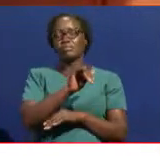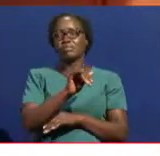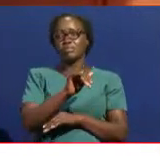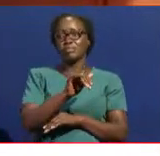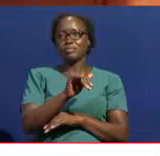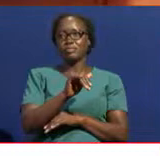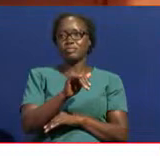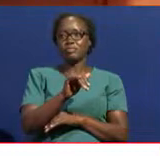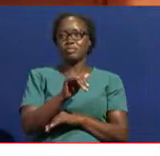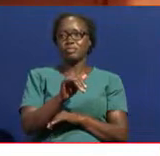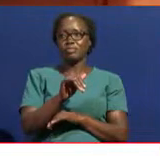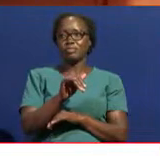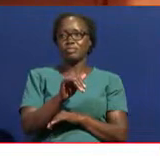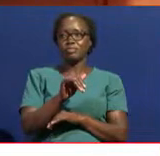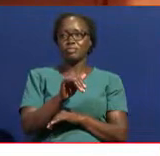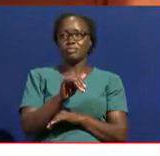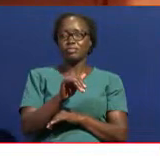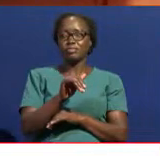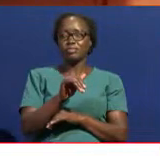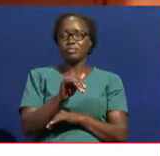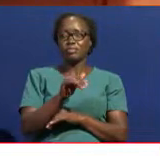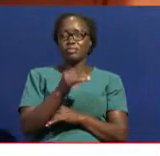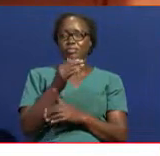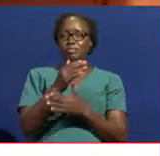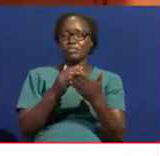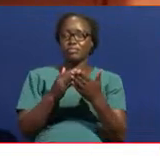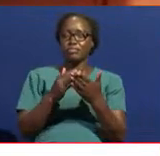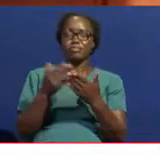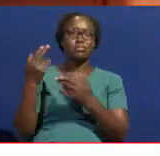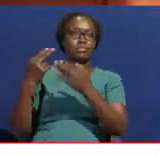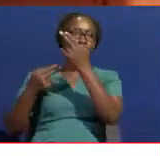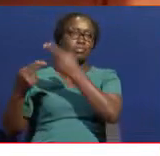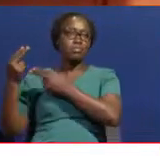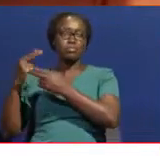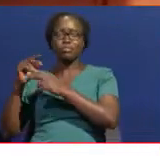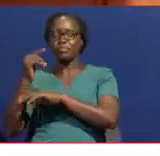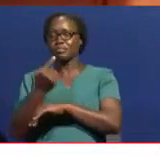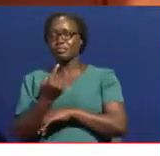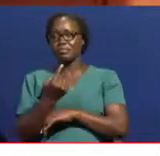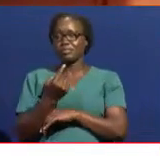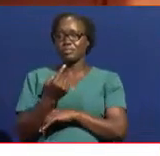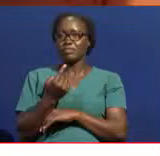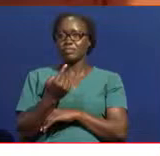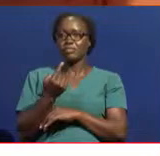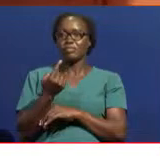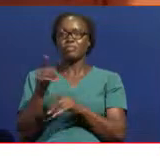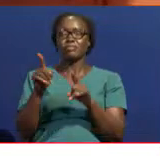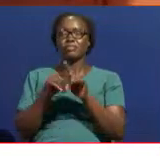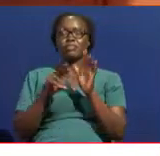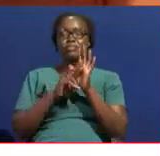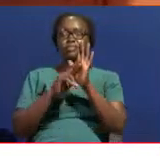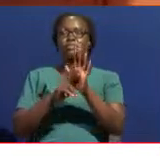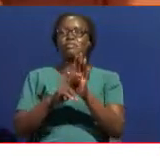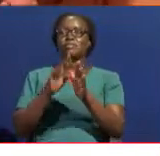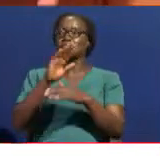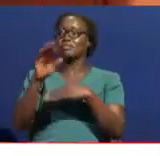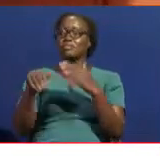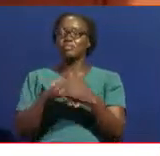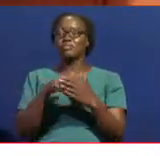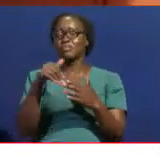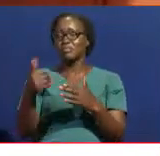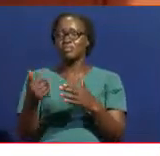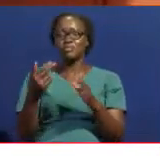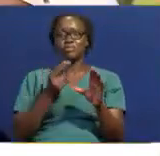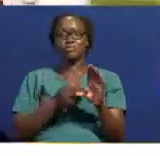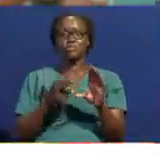you and be part of this historic event as a representative of all the others